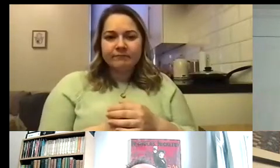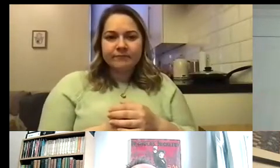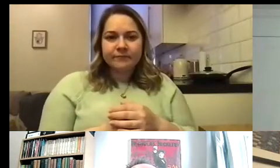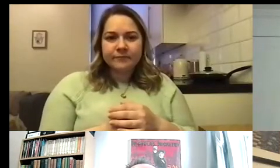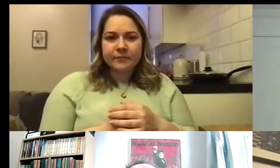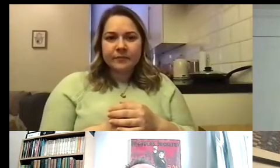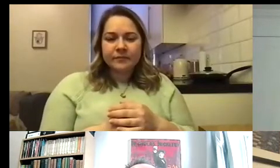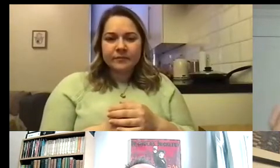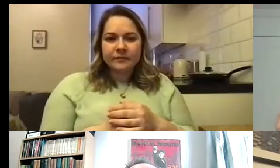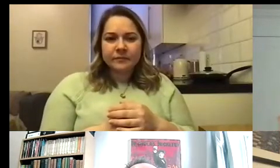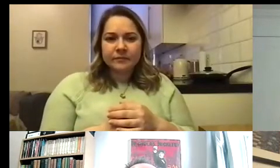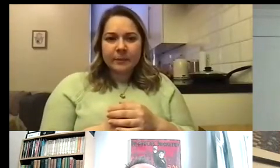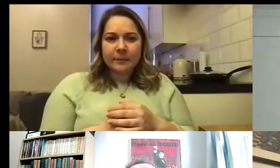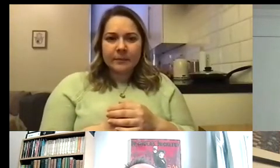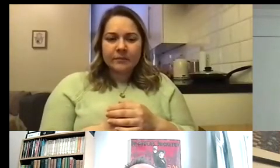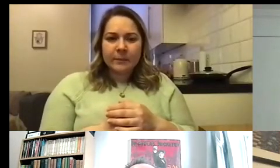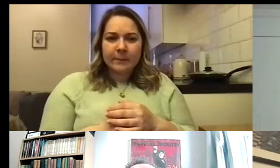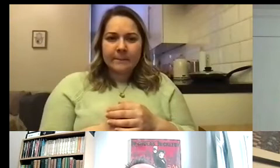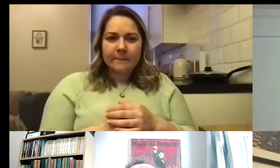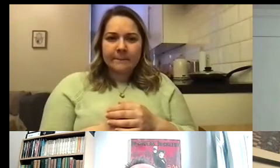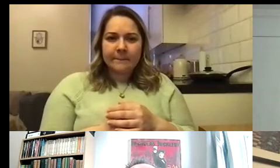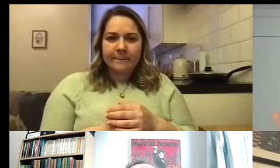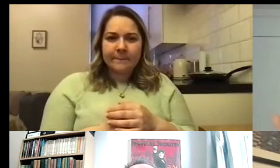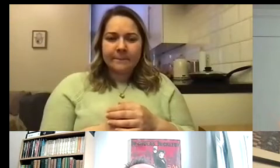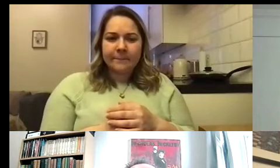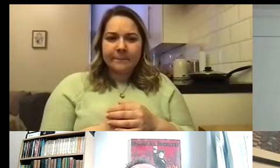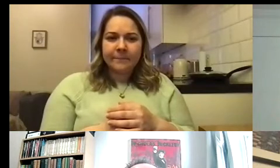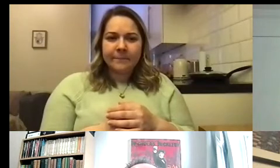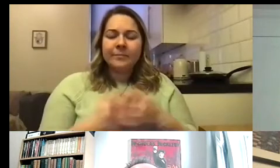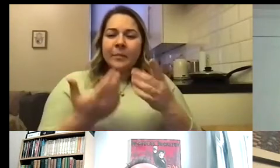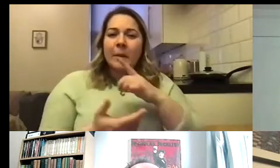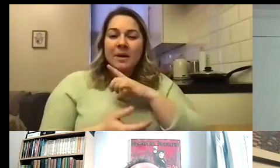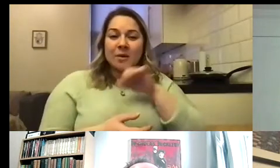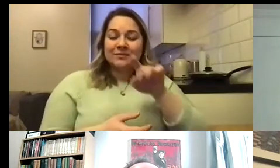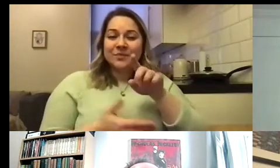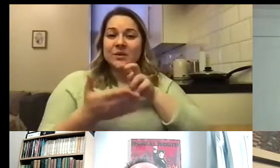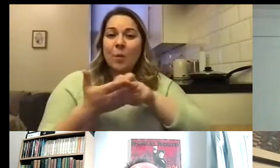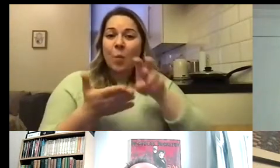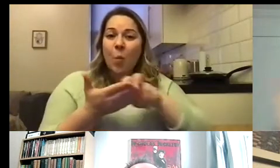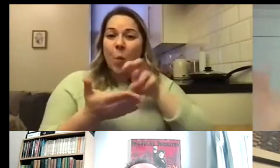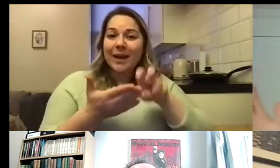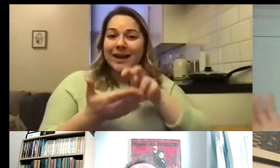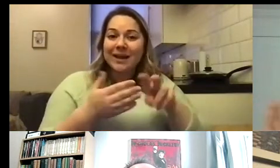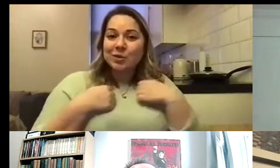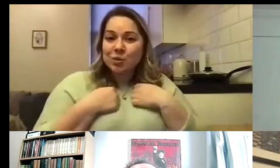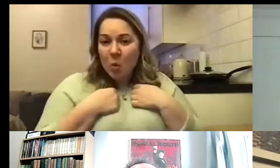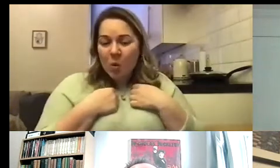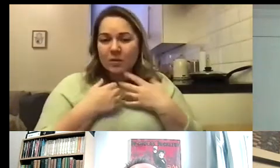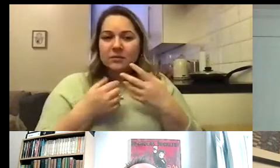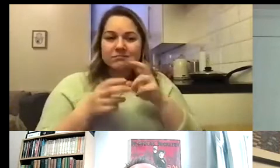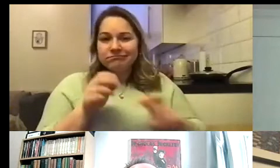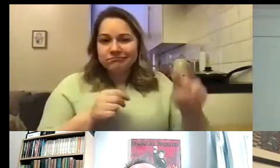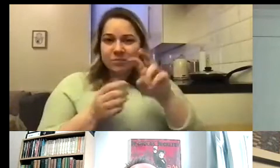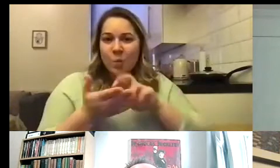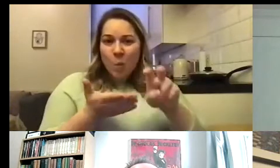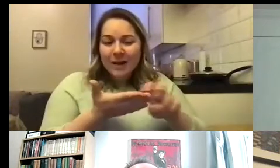of this or if it was intentional, but this, the fact that it is a walking tour. And I know from all the applications we received, so